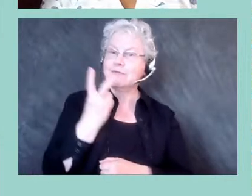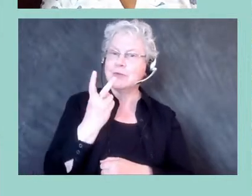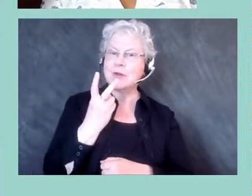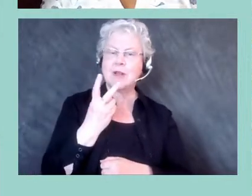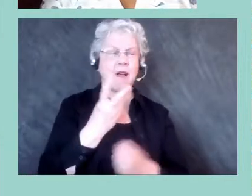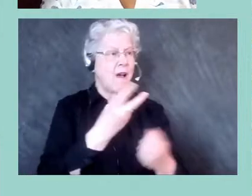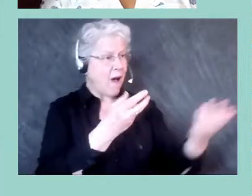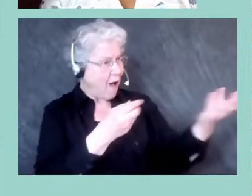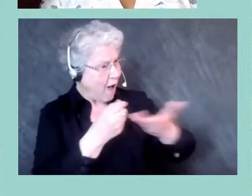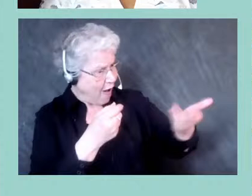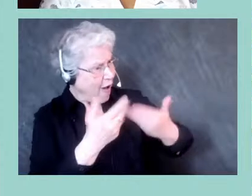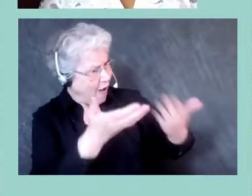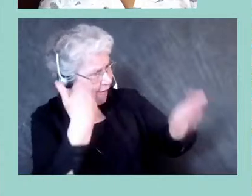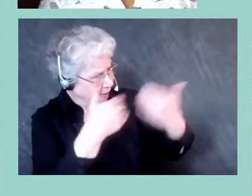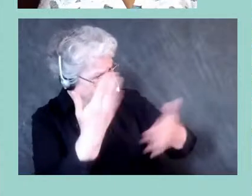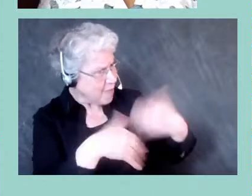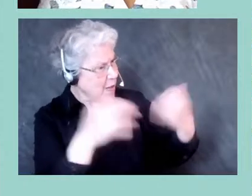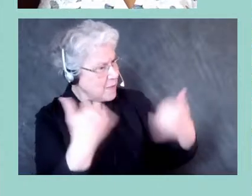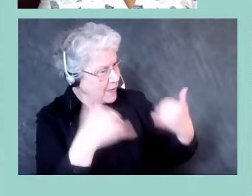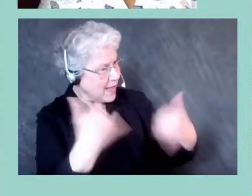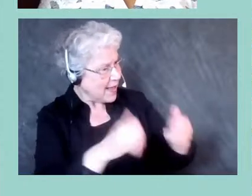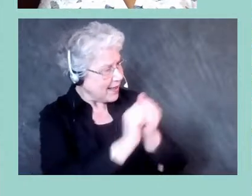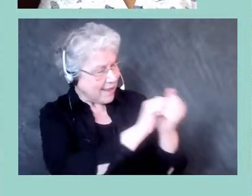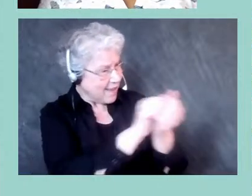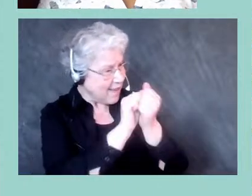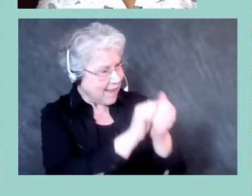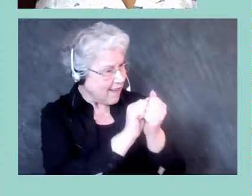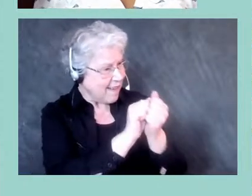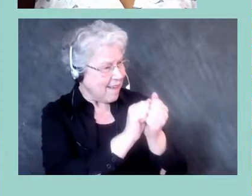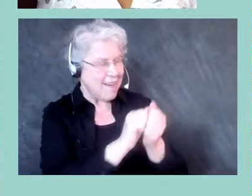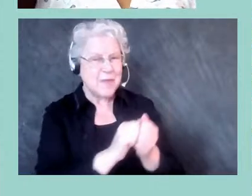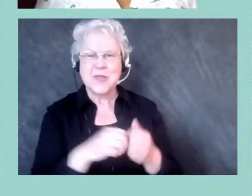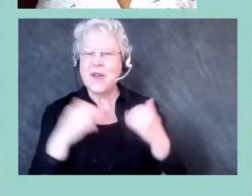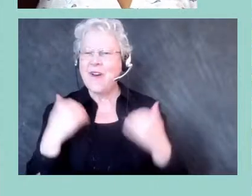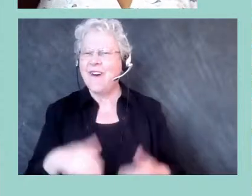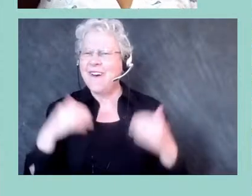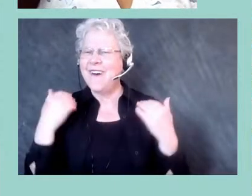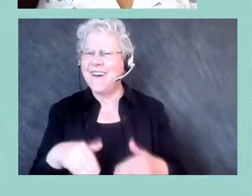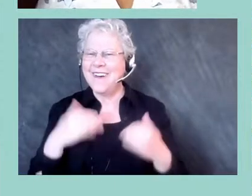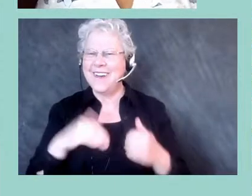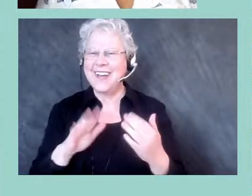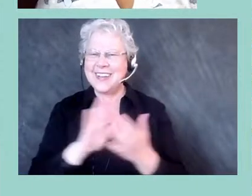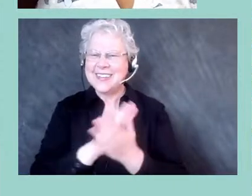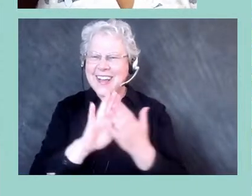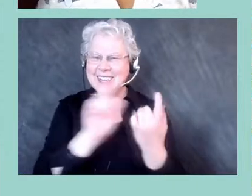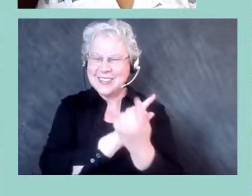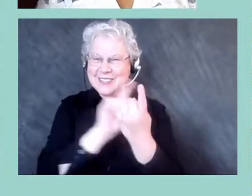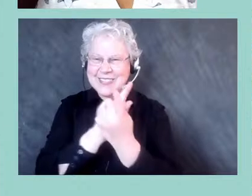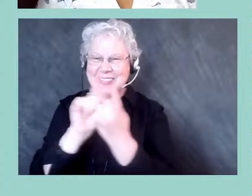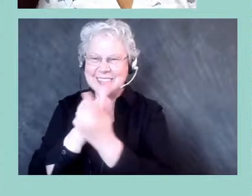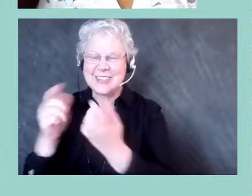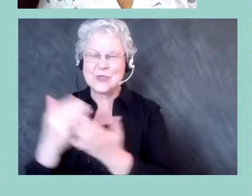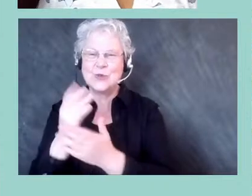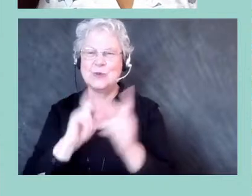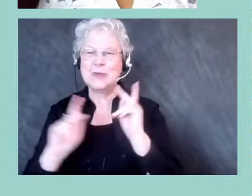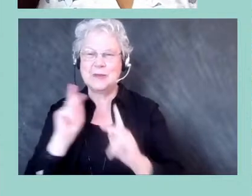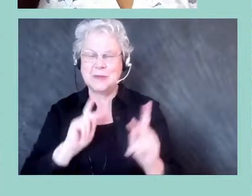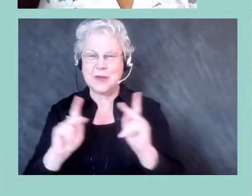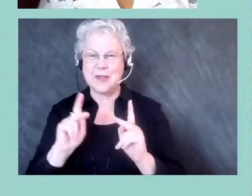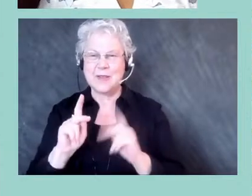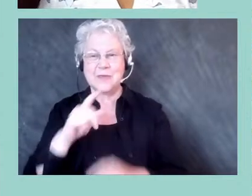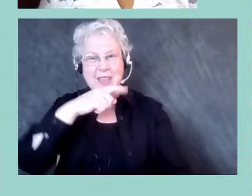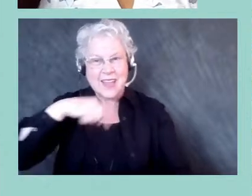me and invited me to play with them and their friends. It was really great to meet